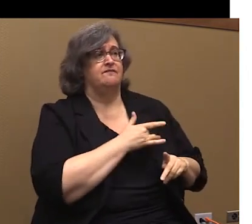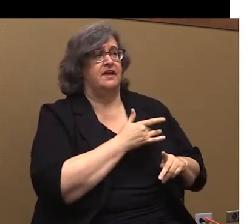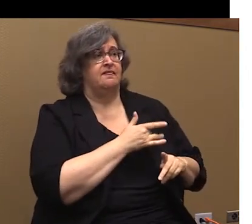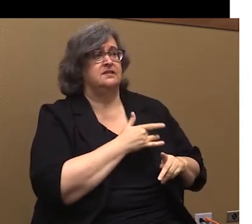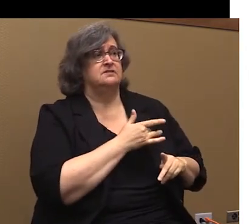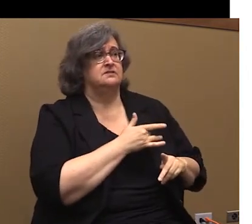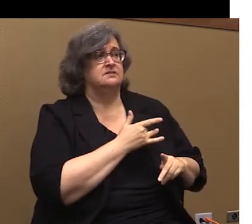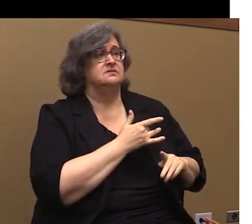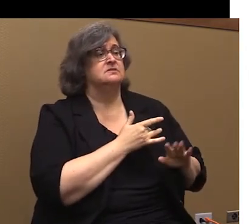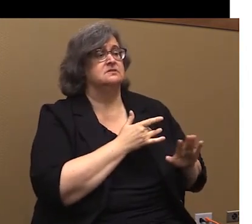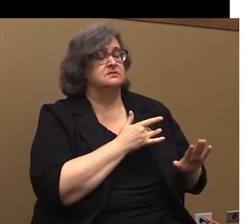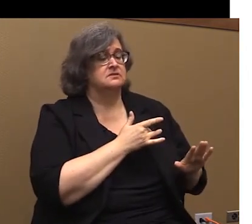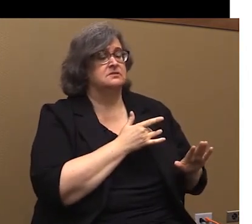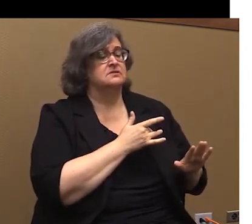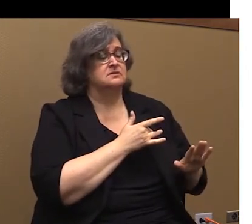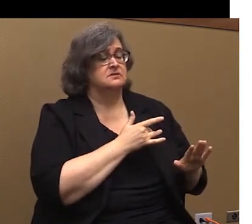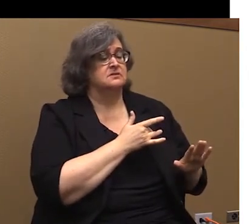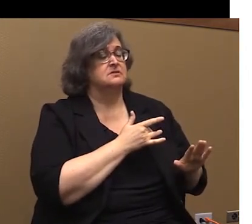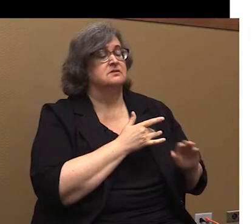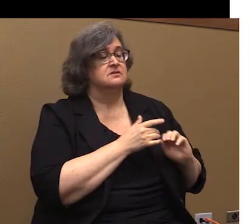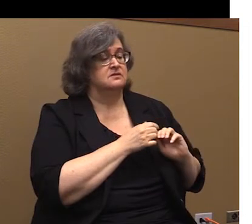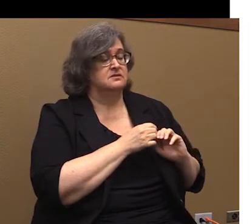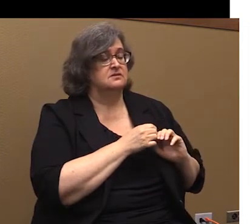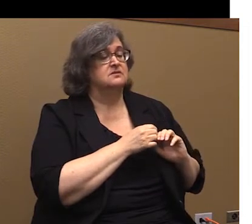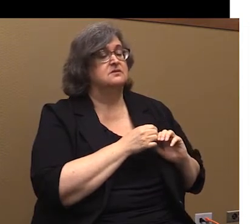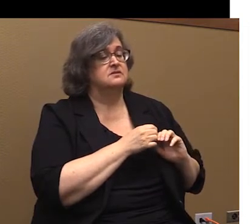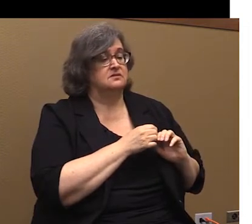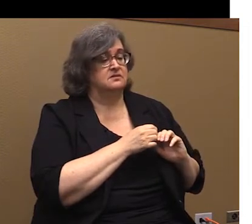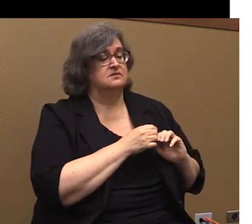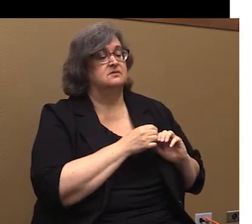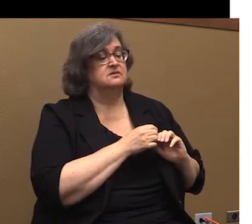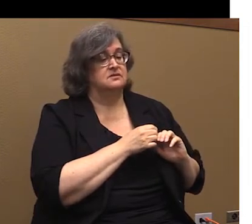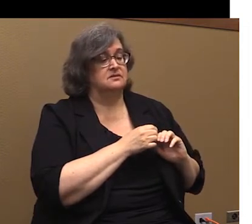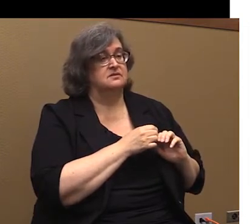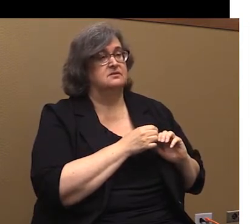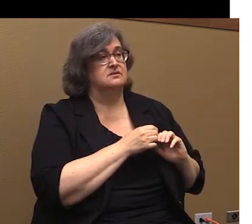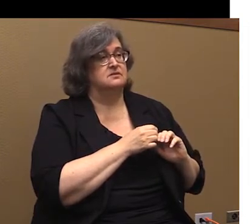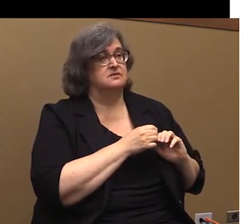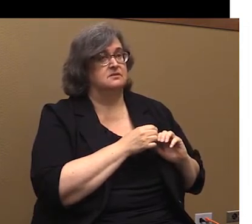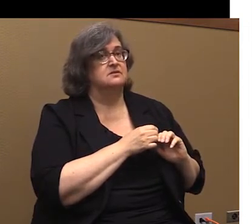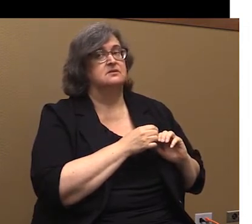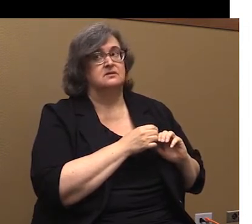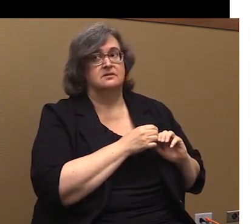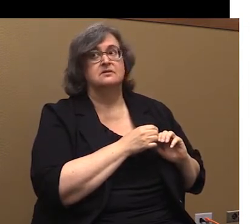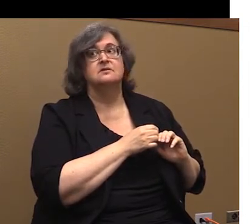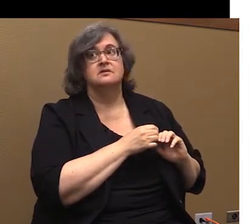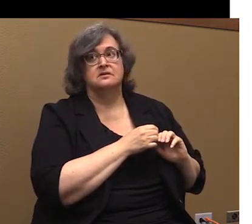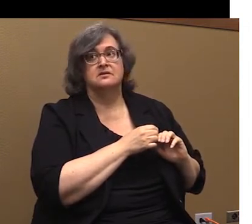learning standards, to recognize feelings of others and be